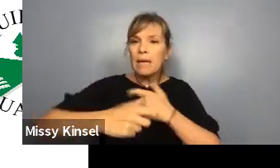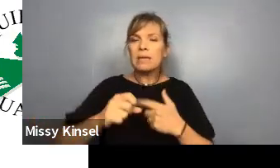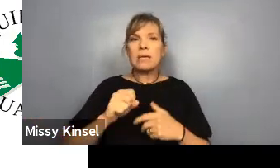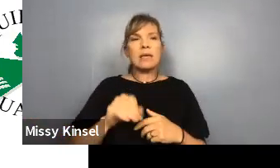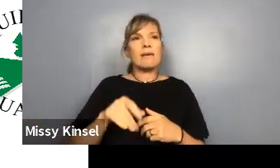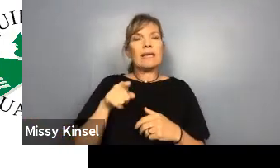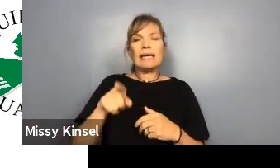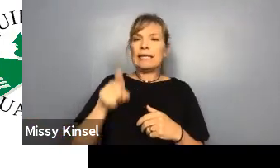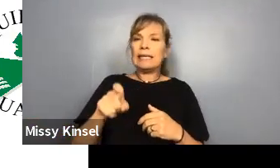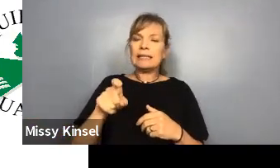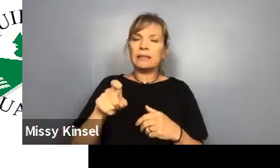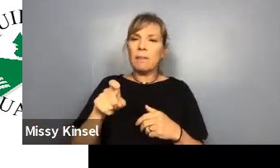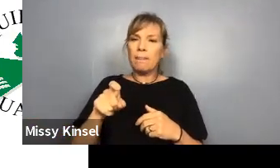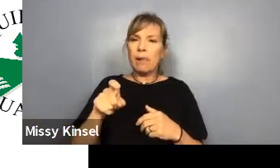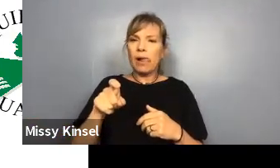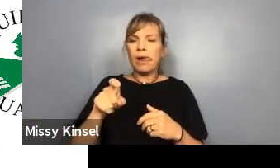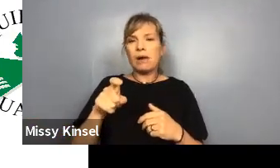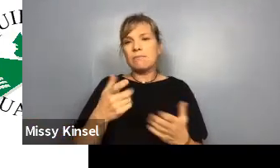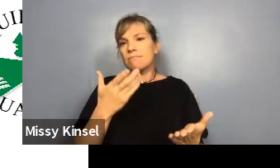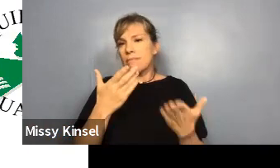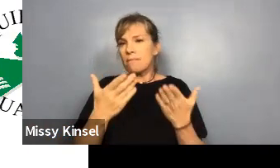he needs to maybe